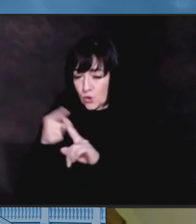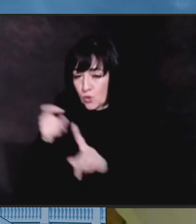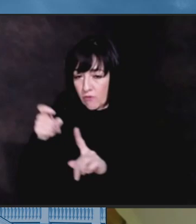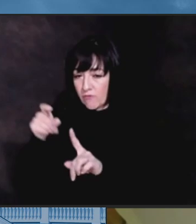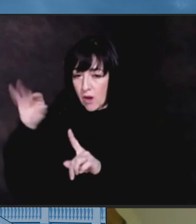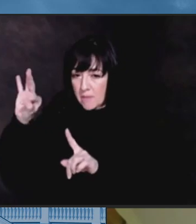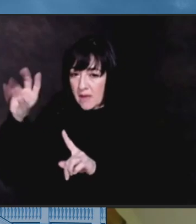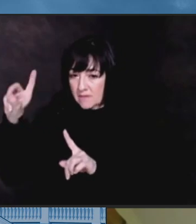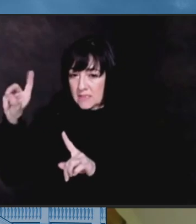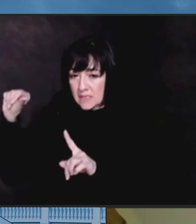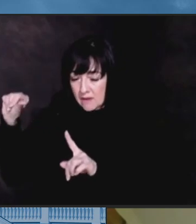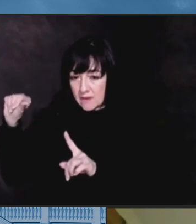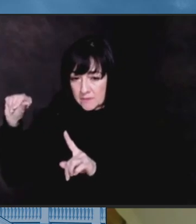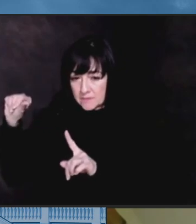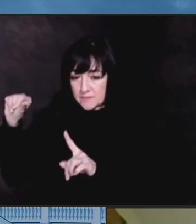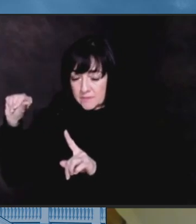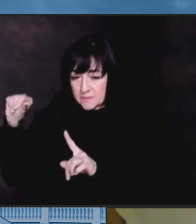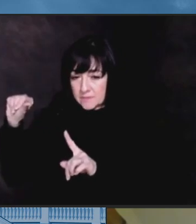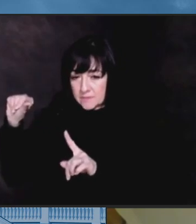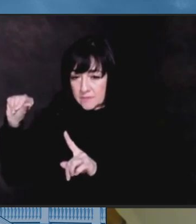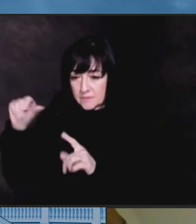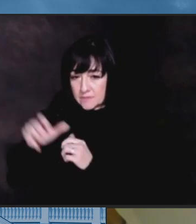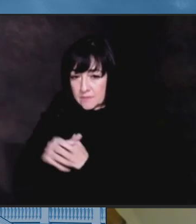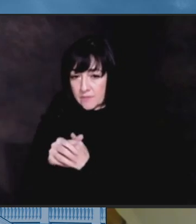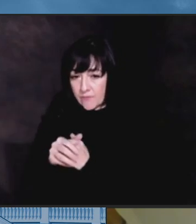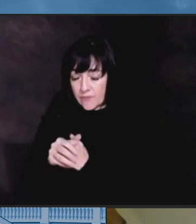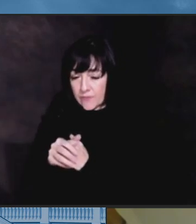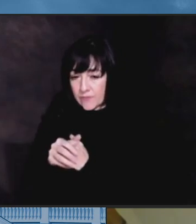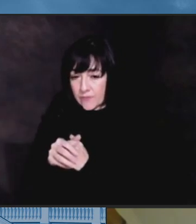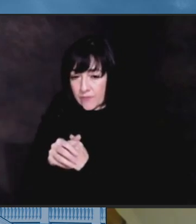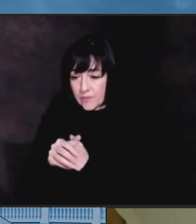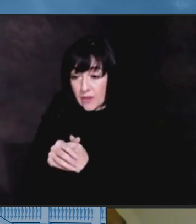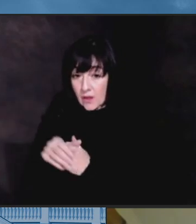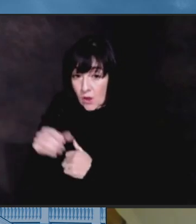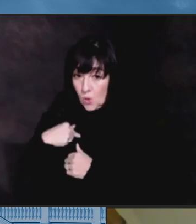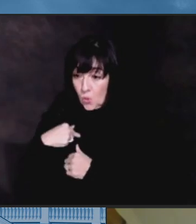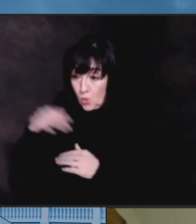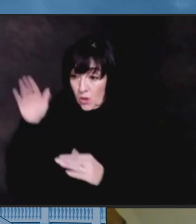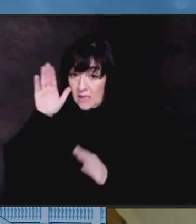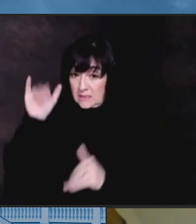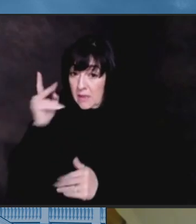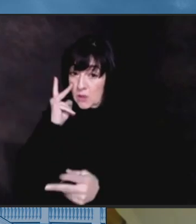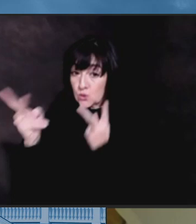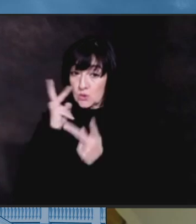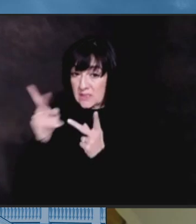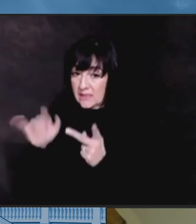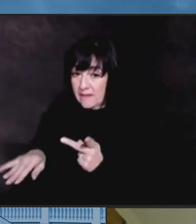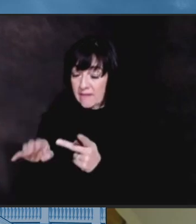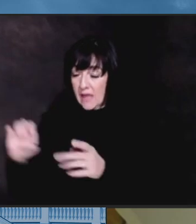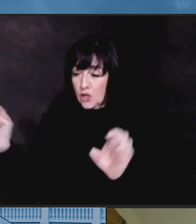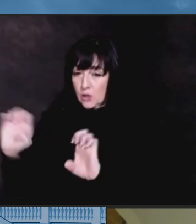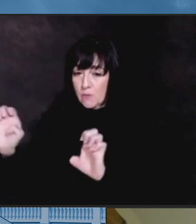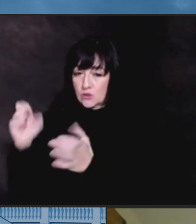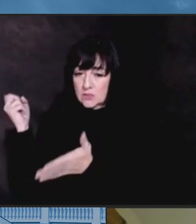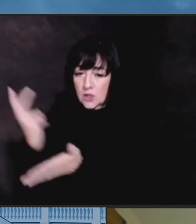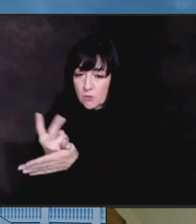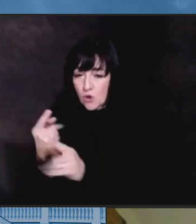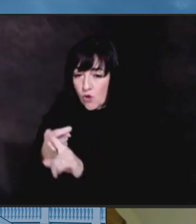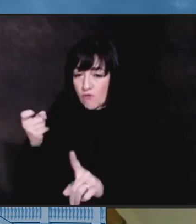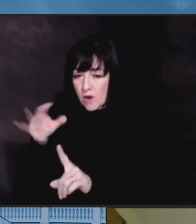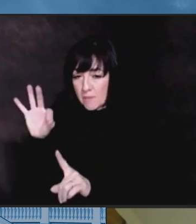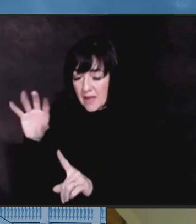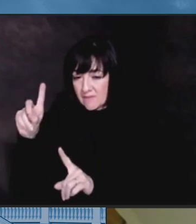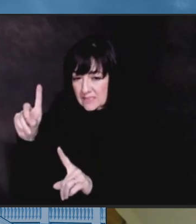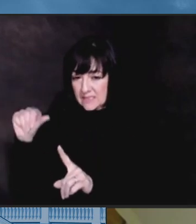are expecting to see an emergency use authorization, an emergency approval from FDA for